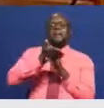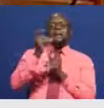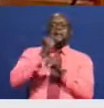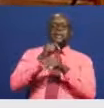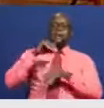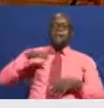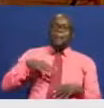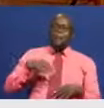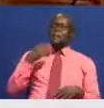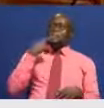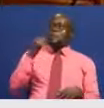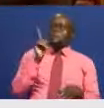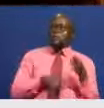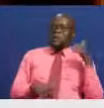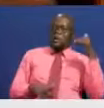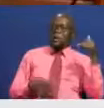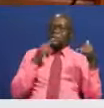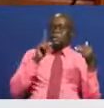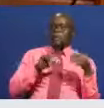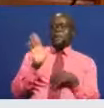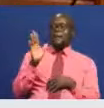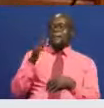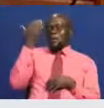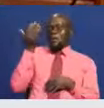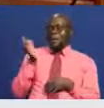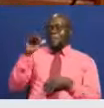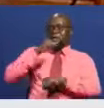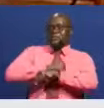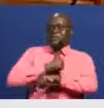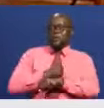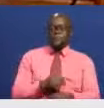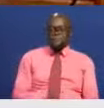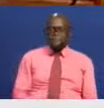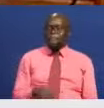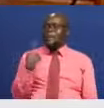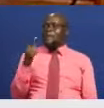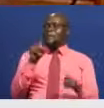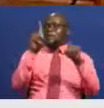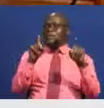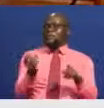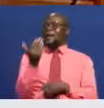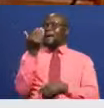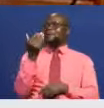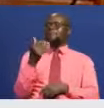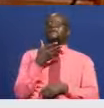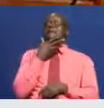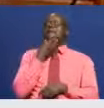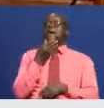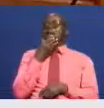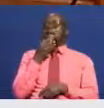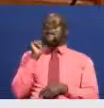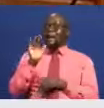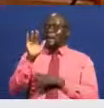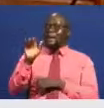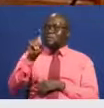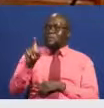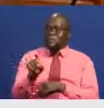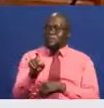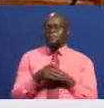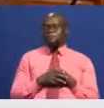and I called to say bye-bye because she was going back to school. And the only question she asked me, Baba, can I ask you